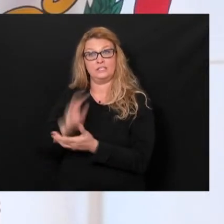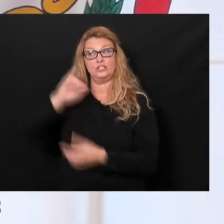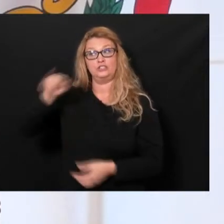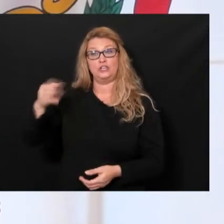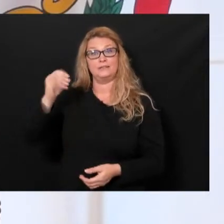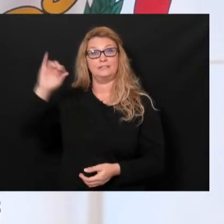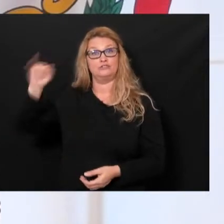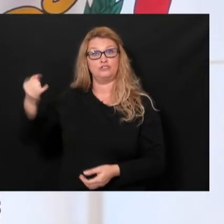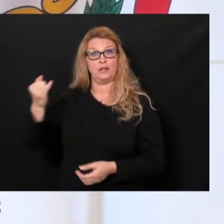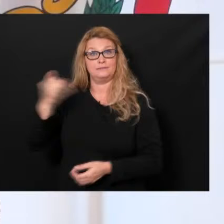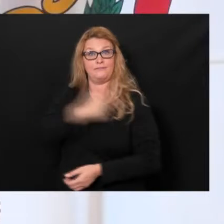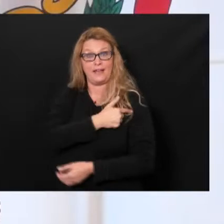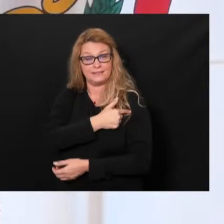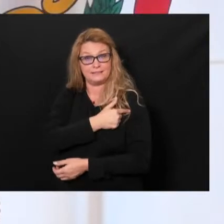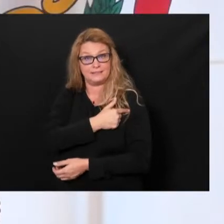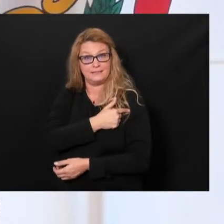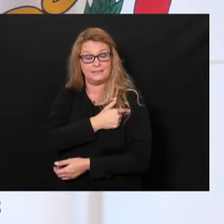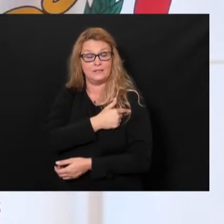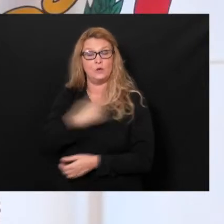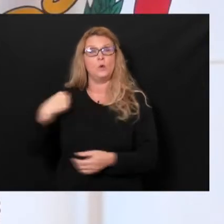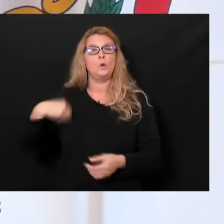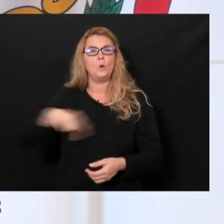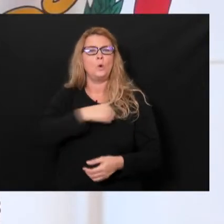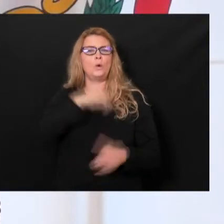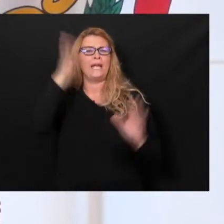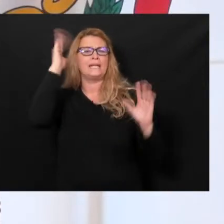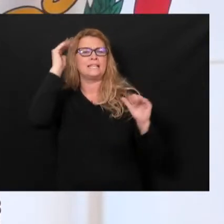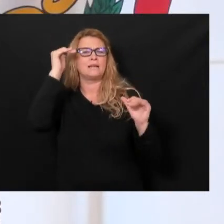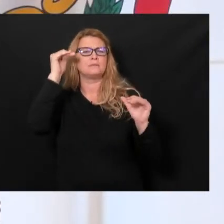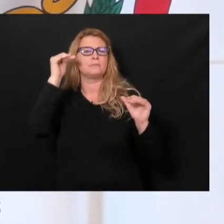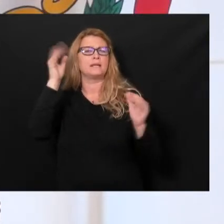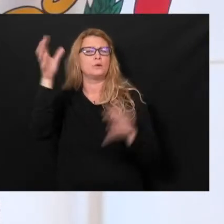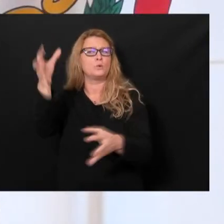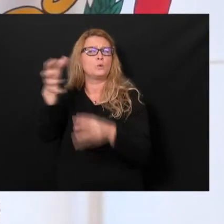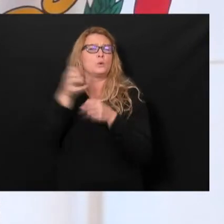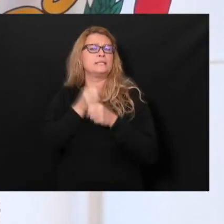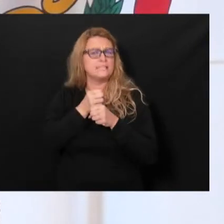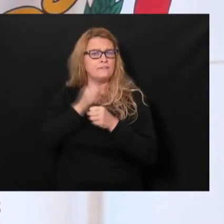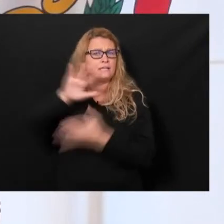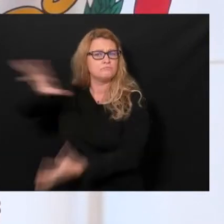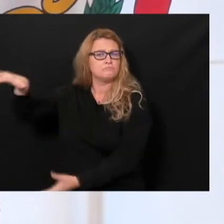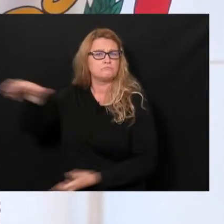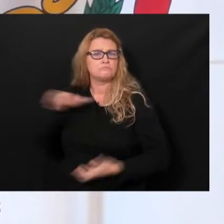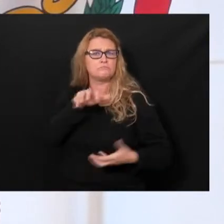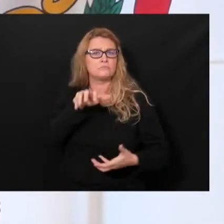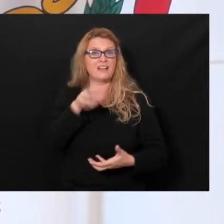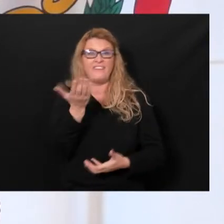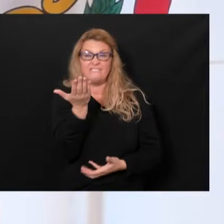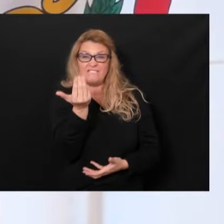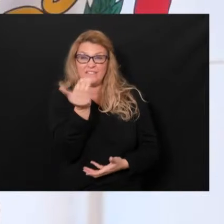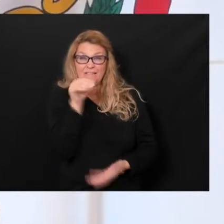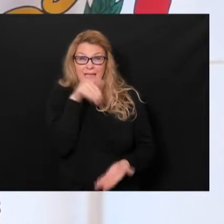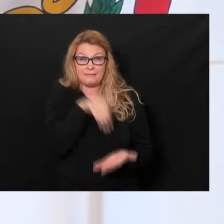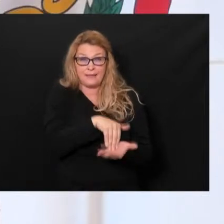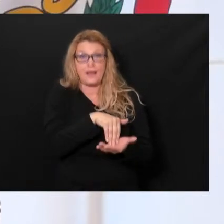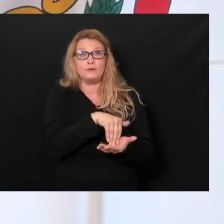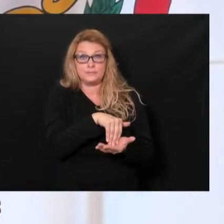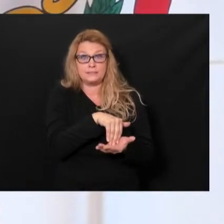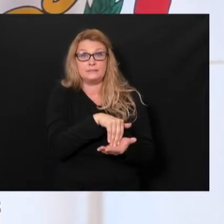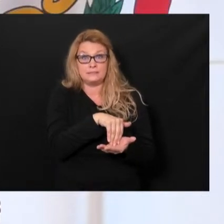Johnson & Johnson vaccine, we anticipate receiving approximately 15,000